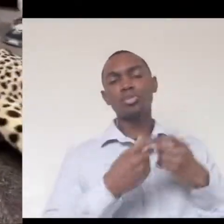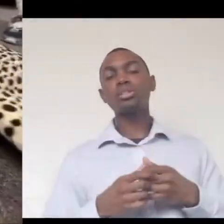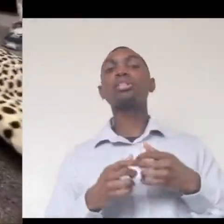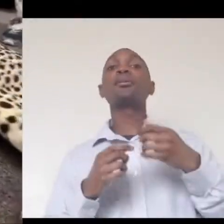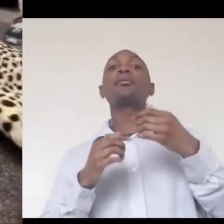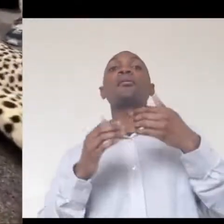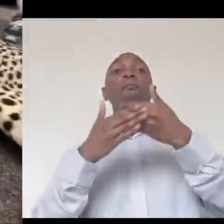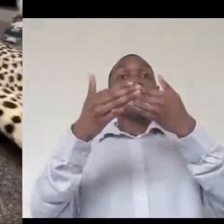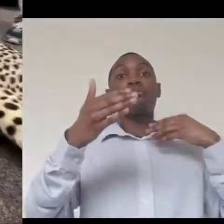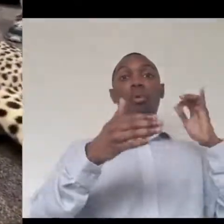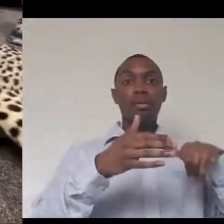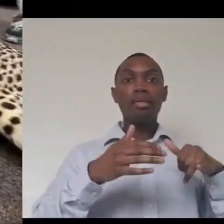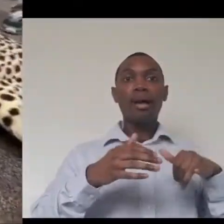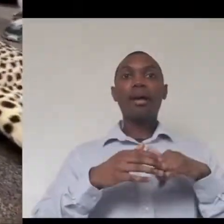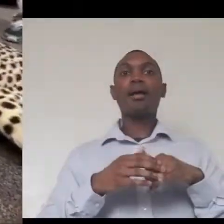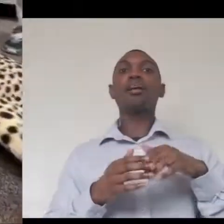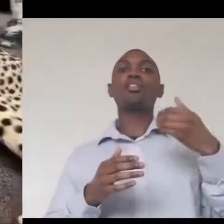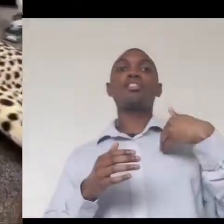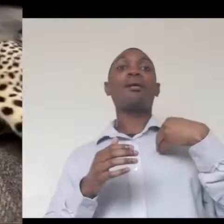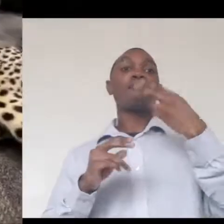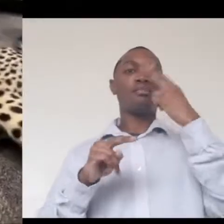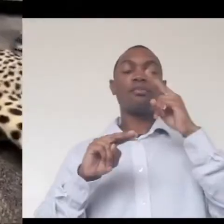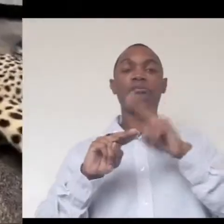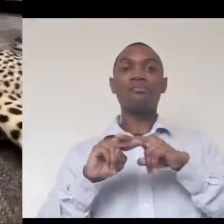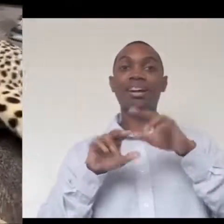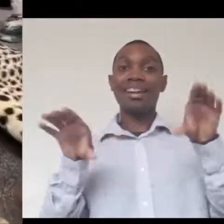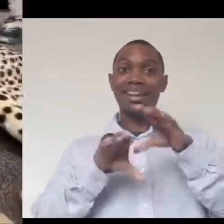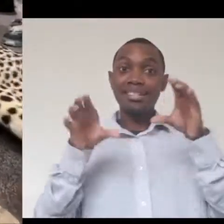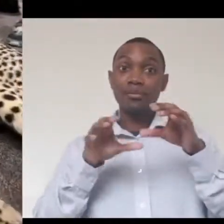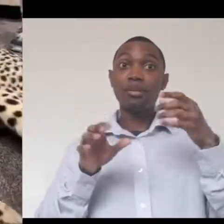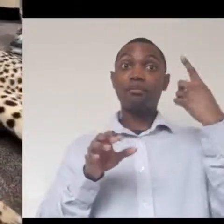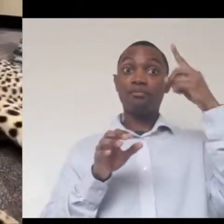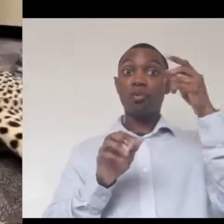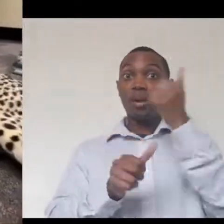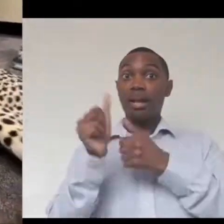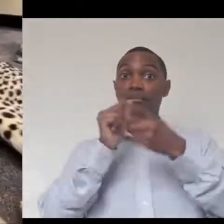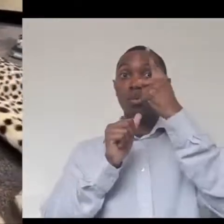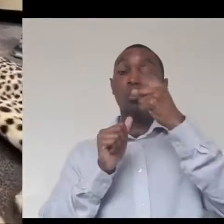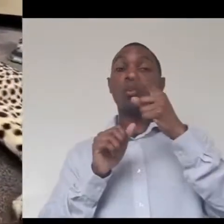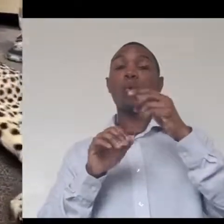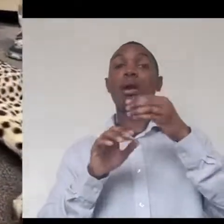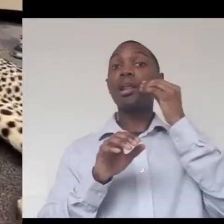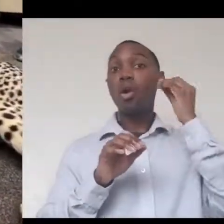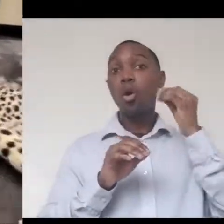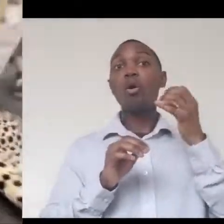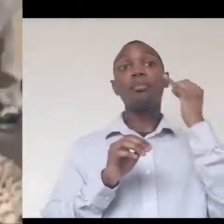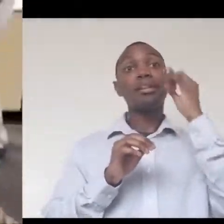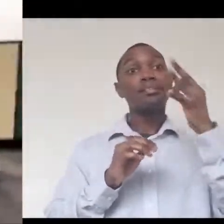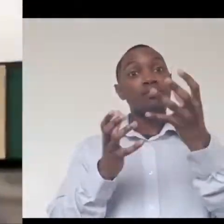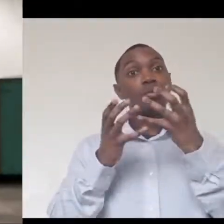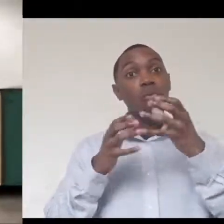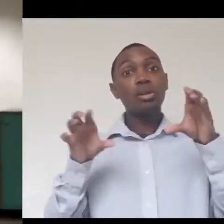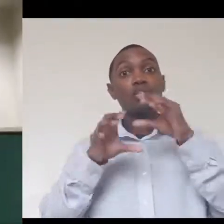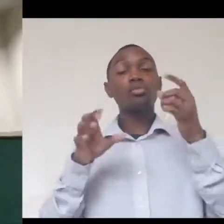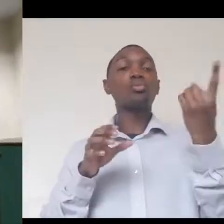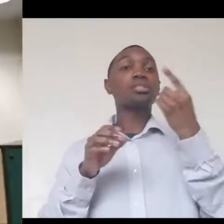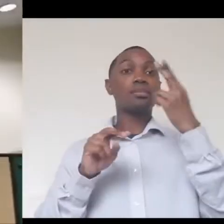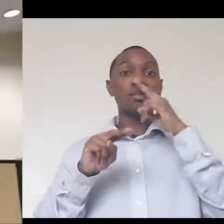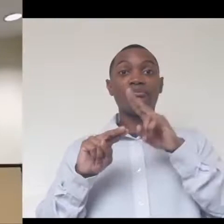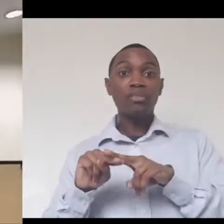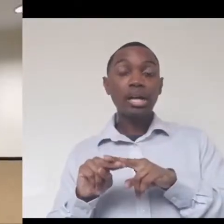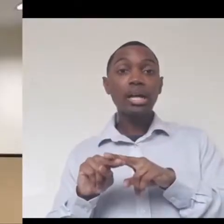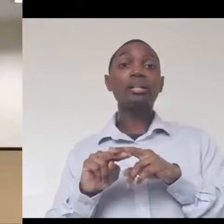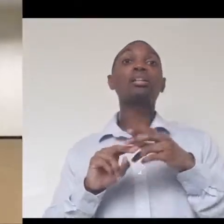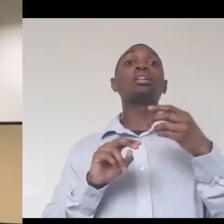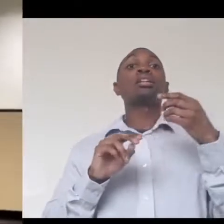that, we do have a fun activity for all you guys at home. You want to do something fun and have a fun craft with Kris and